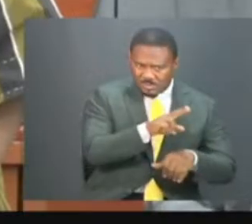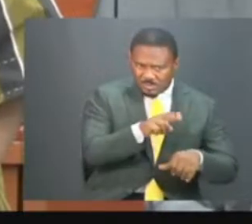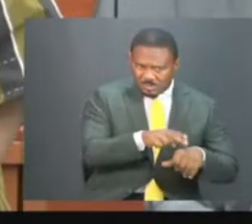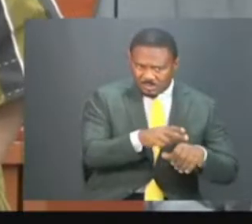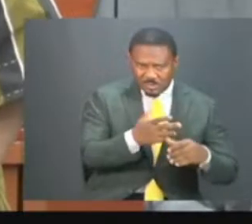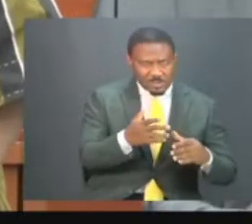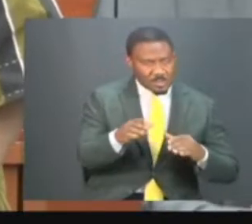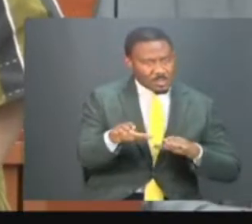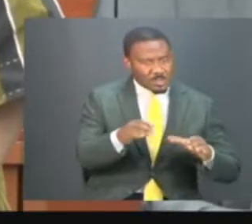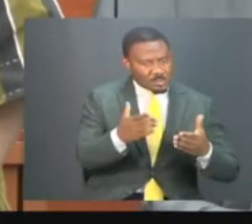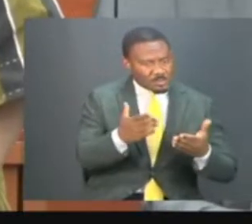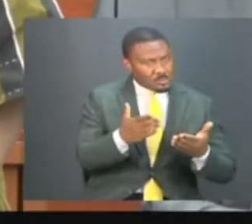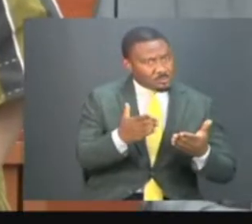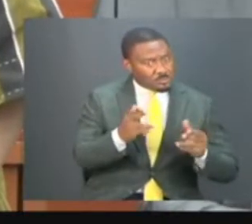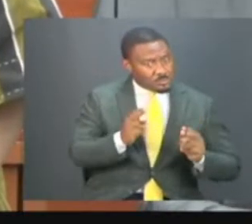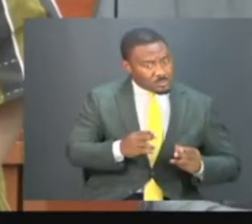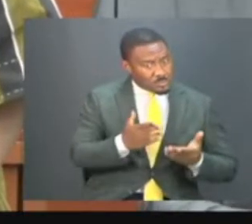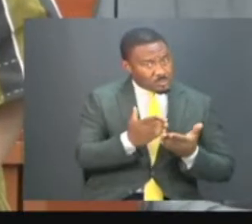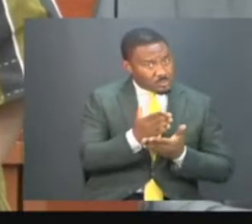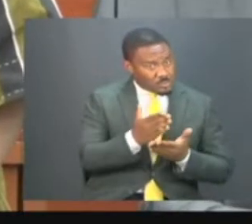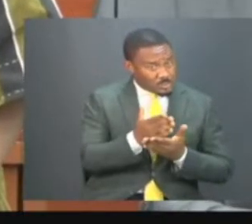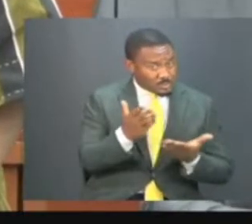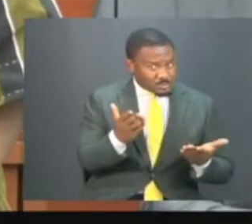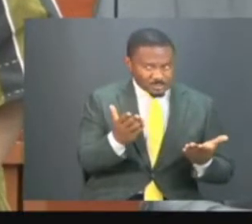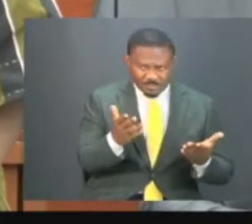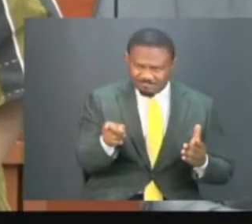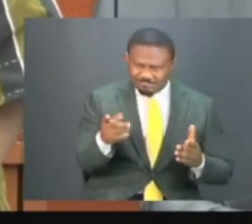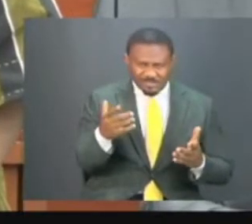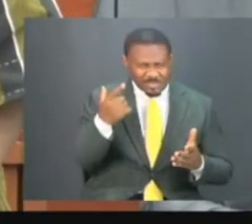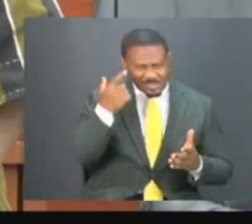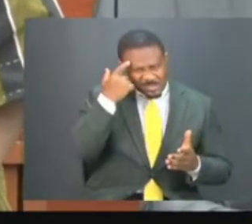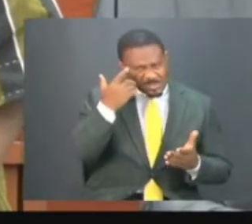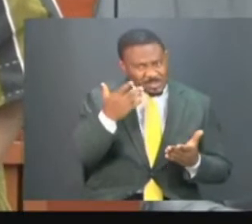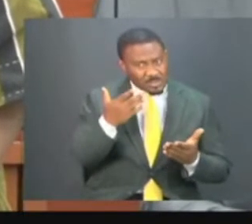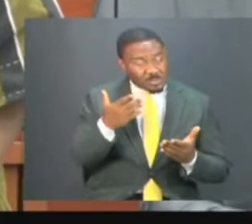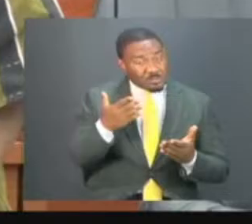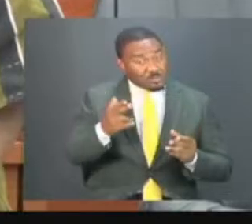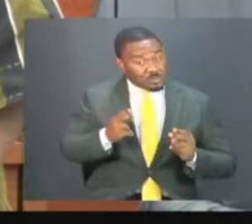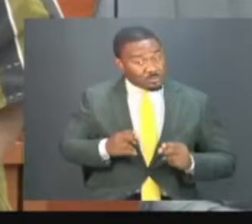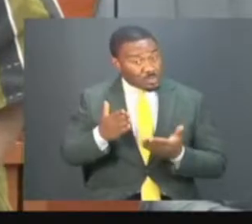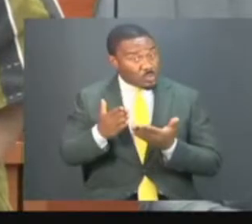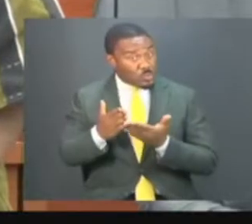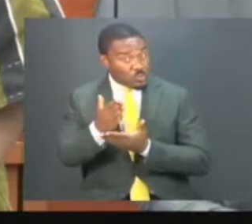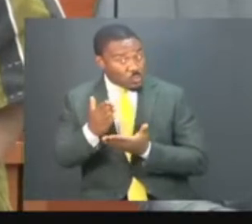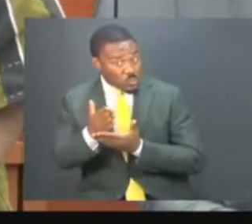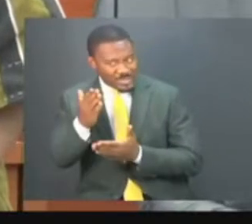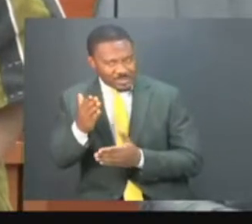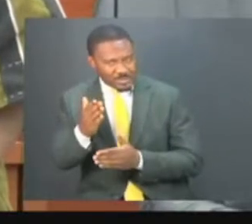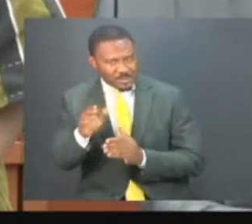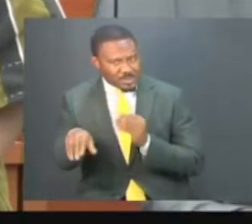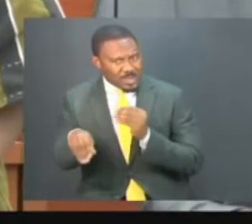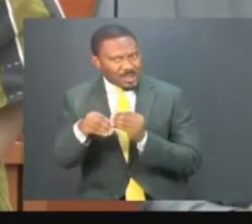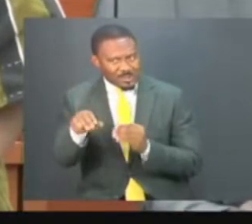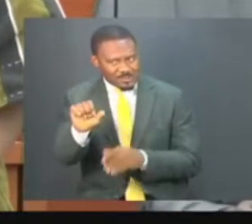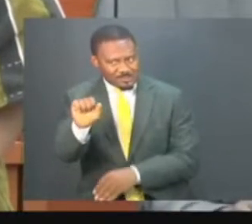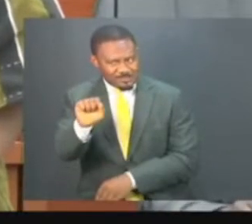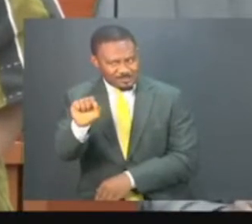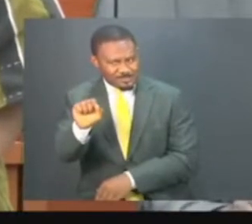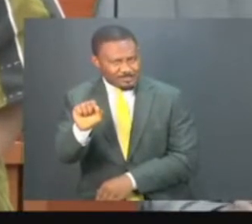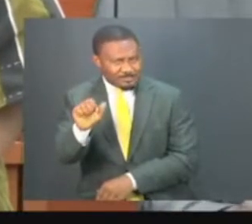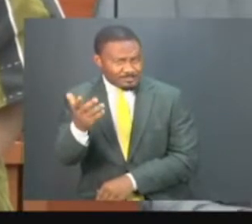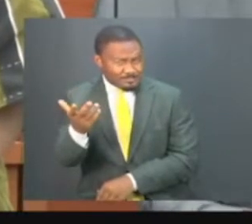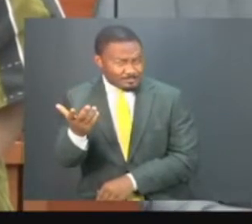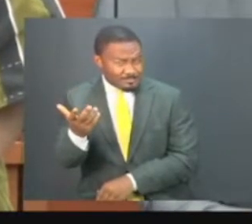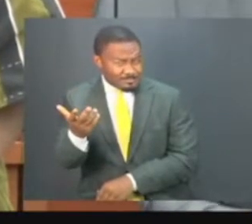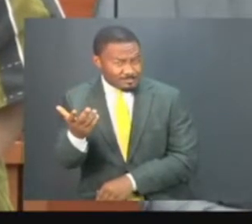Human Rights. I suspect it should be human rights, but I'm just seeking your guidance, whether the human rights is